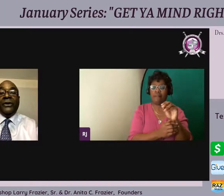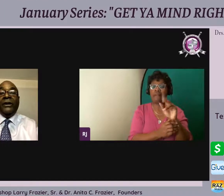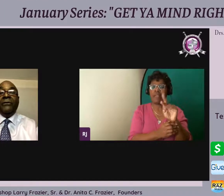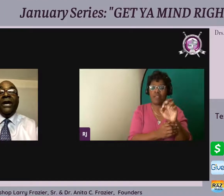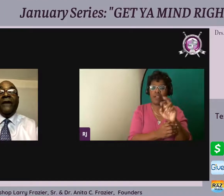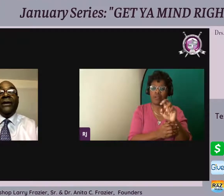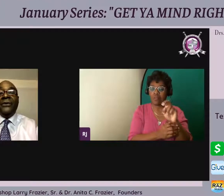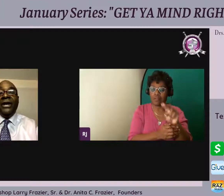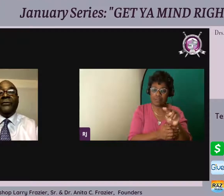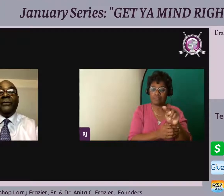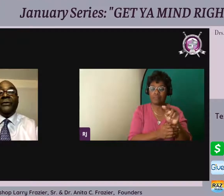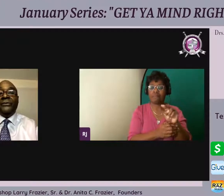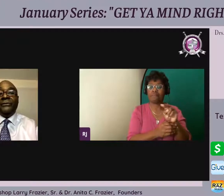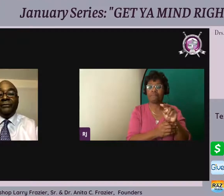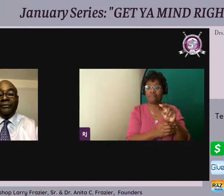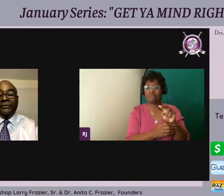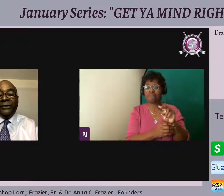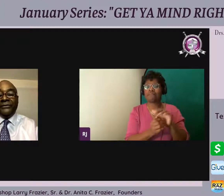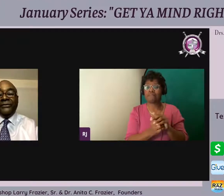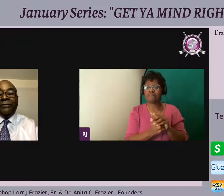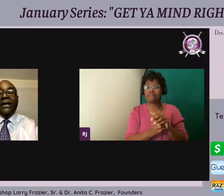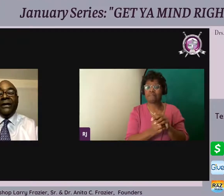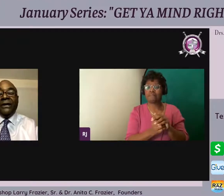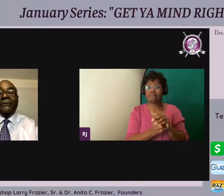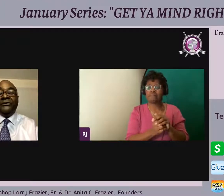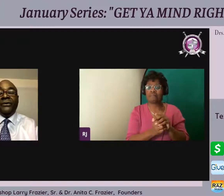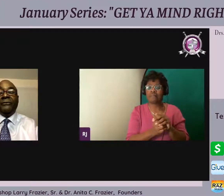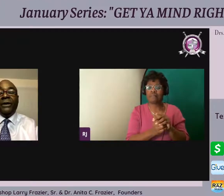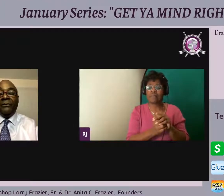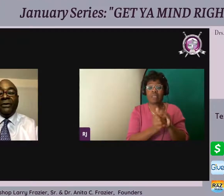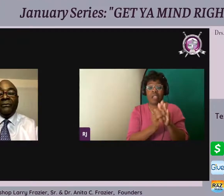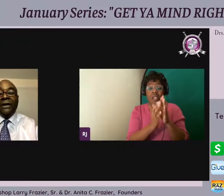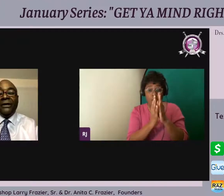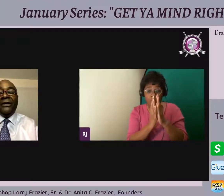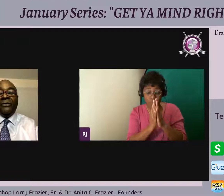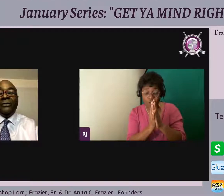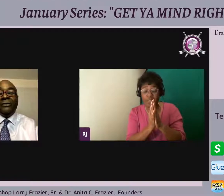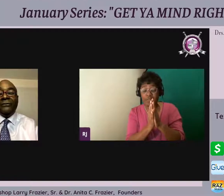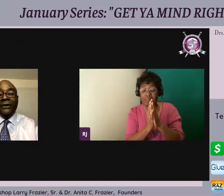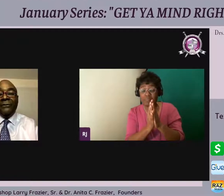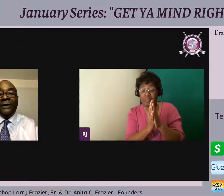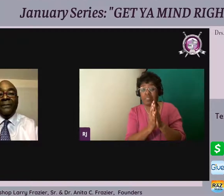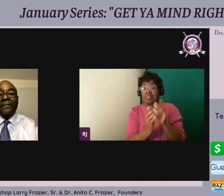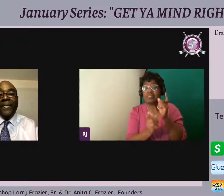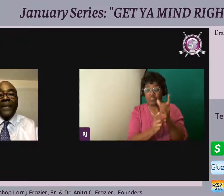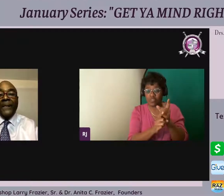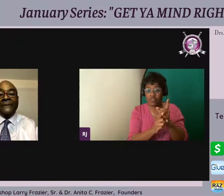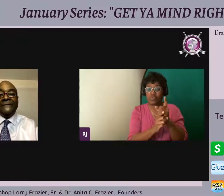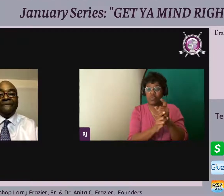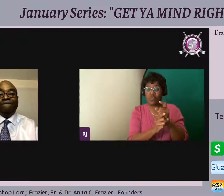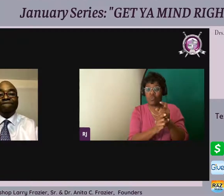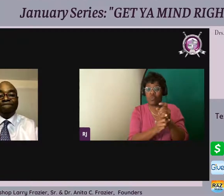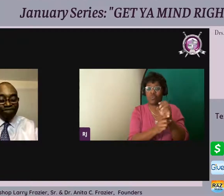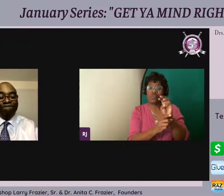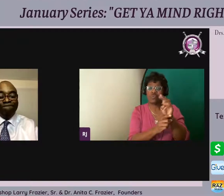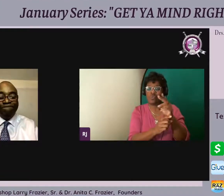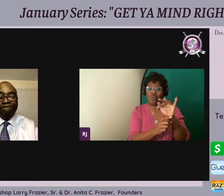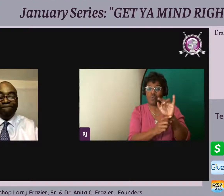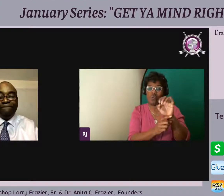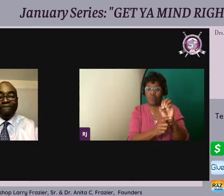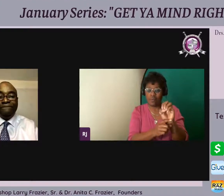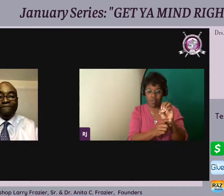Excuse me, I'm sorry. We'll have our prayer this morning by Sister White and our strip by Brother White in that order. Amen.